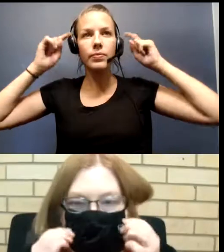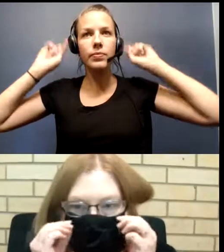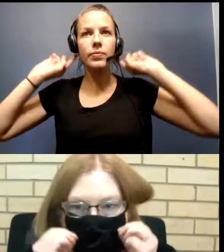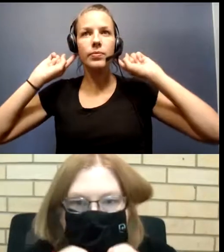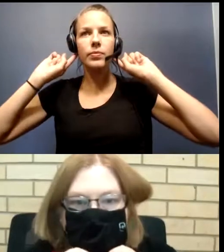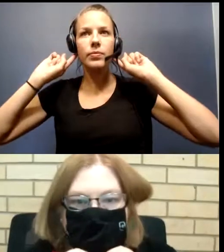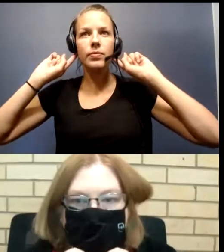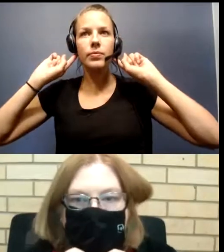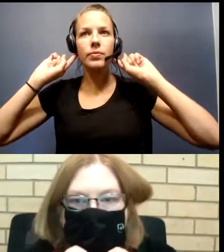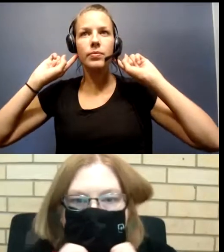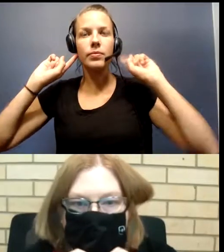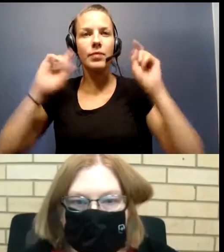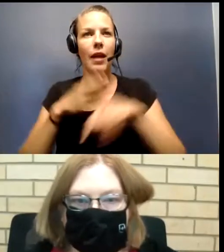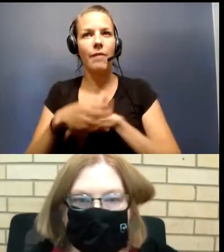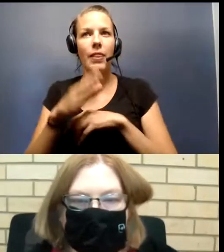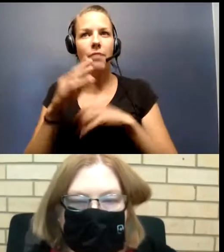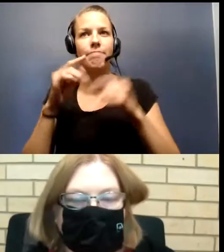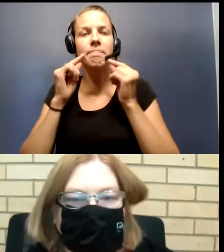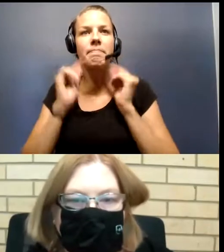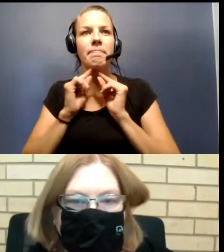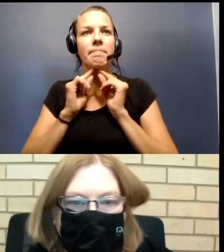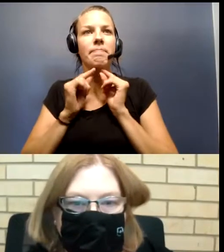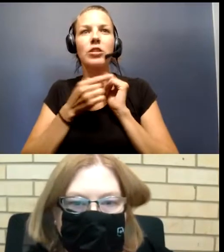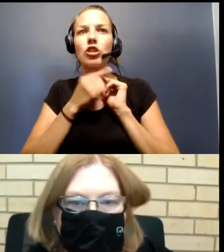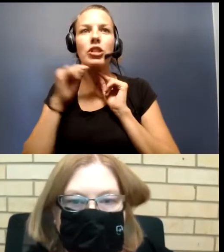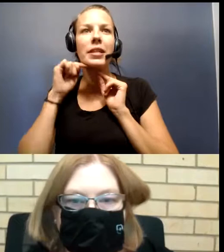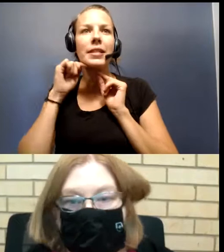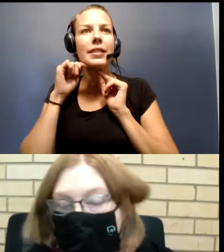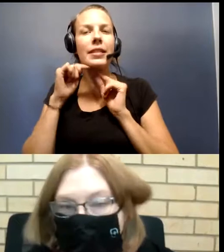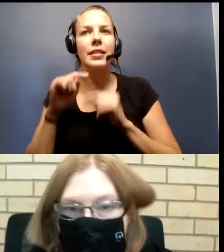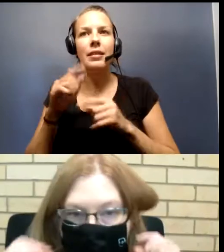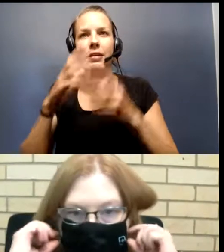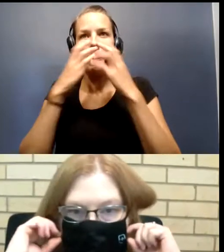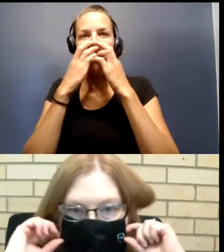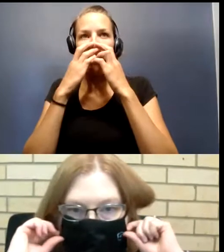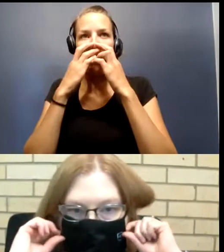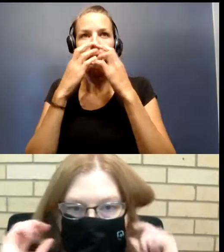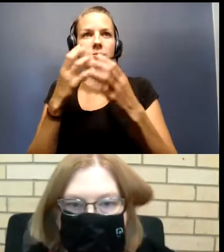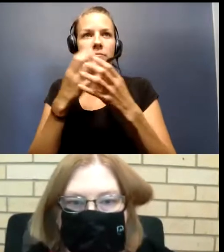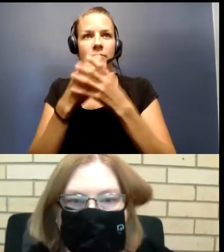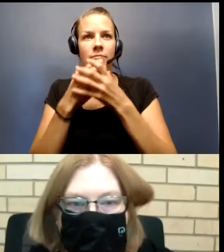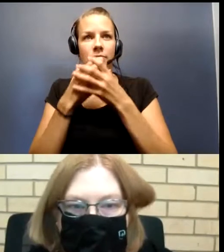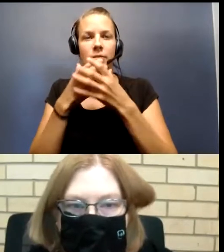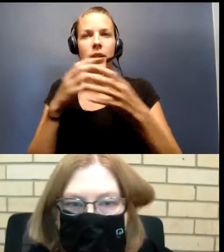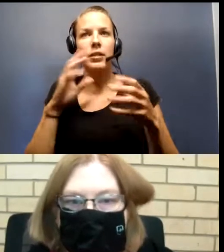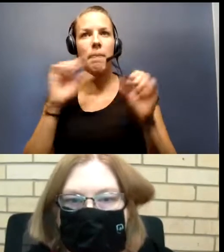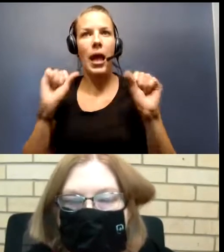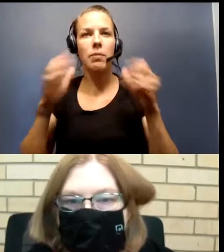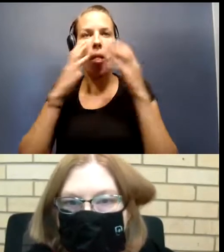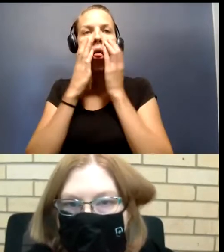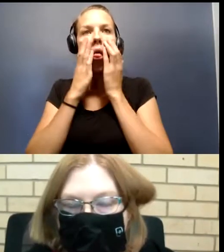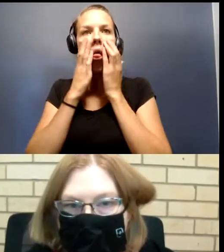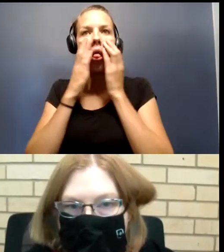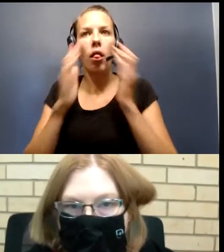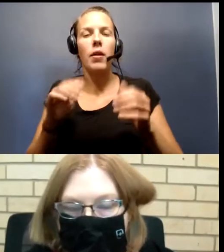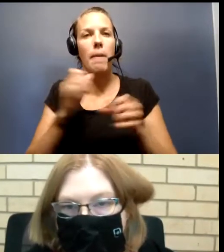then after that, secure it under your chin. You try to make it fit as snugly as possible against the side of your face, and still make